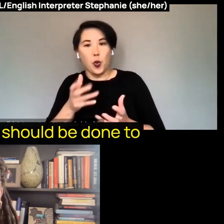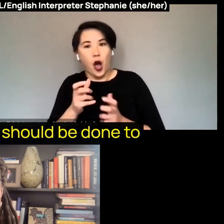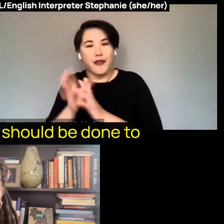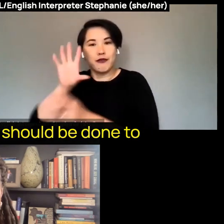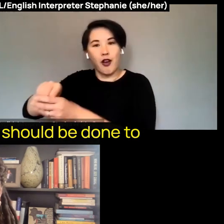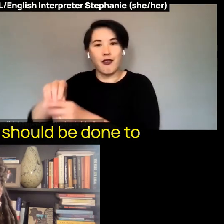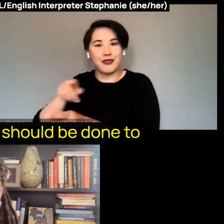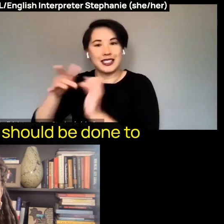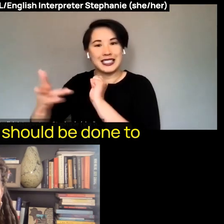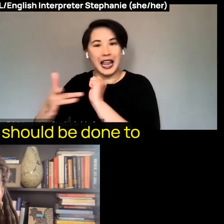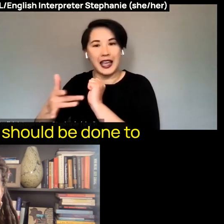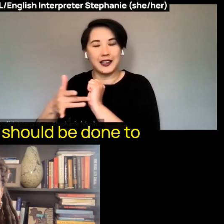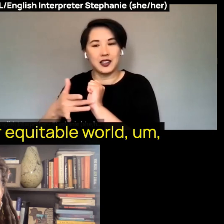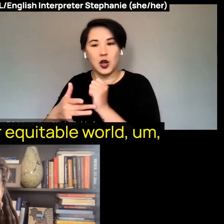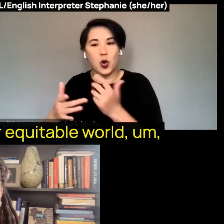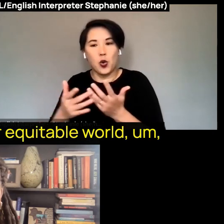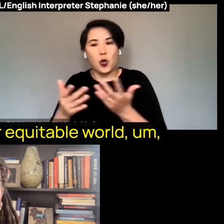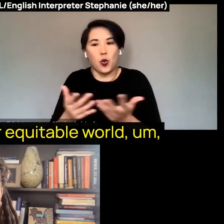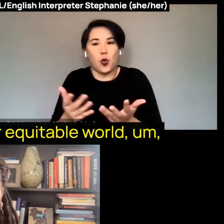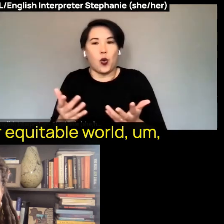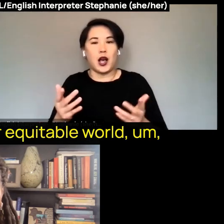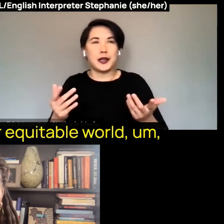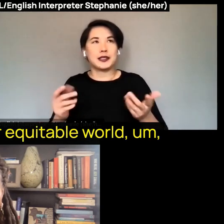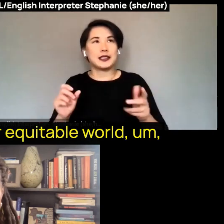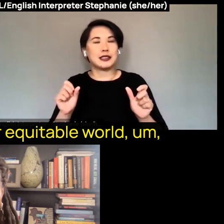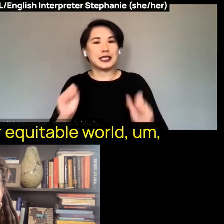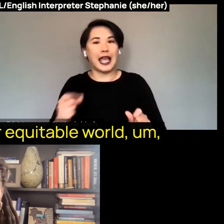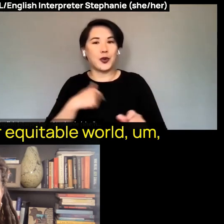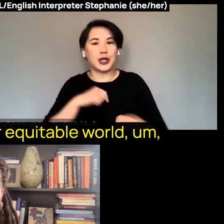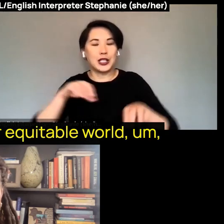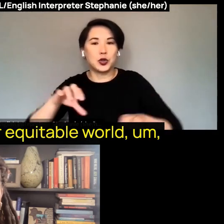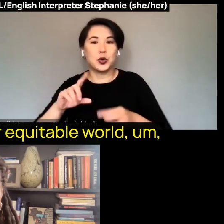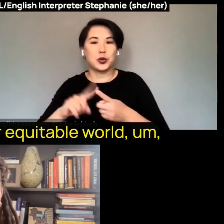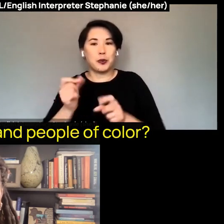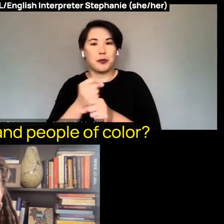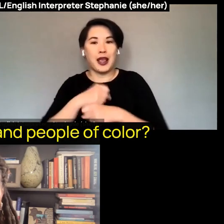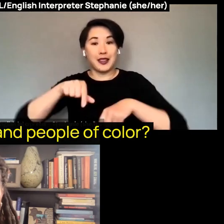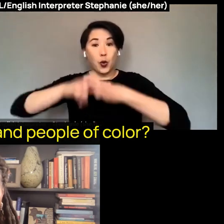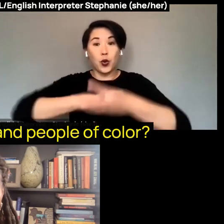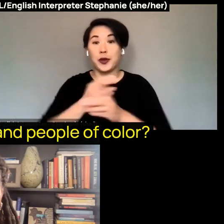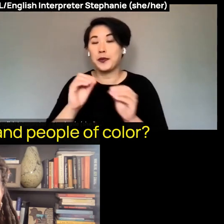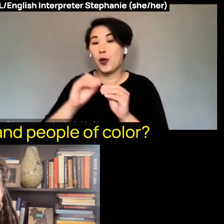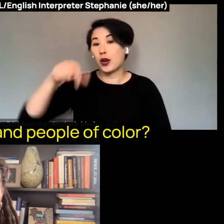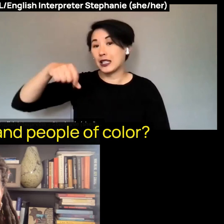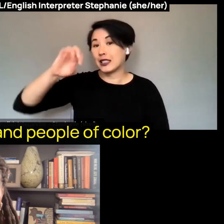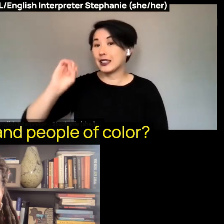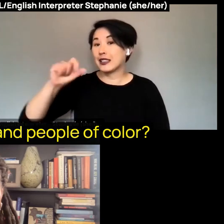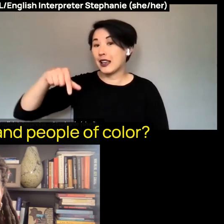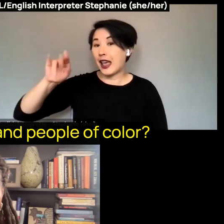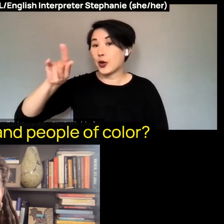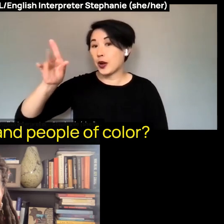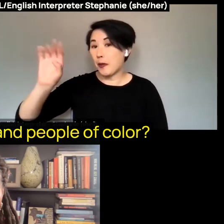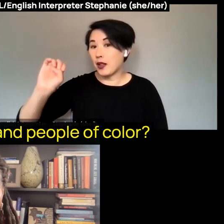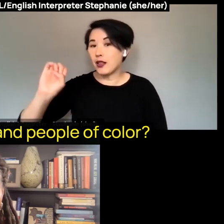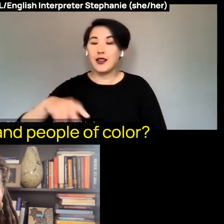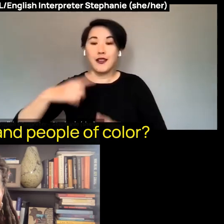what do you think can be or should be done to create a more inclusive or equitable world in tech for women and